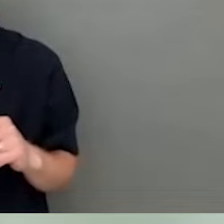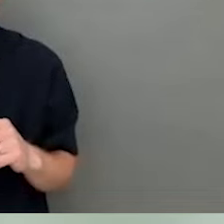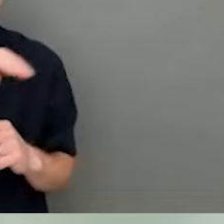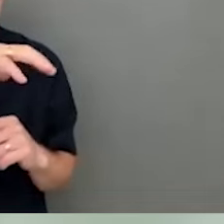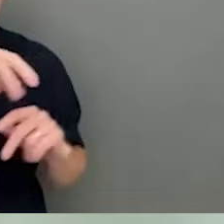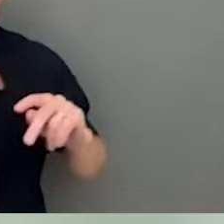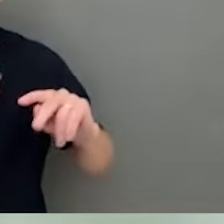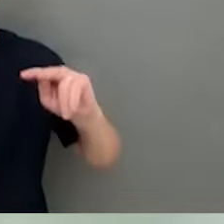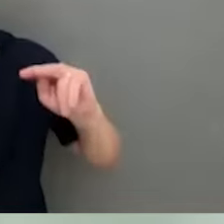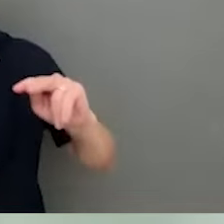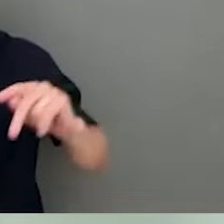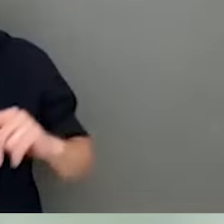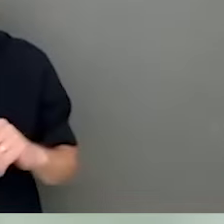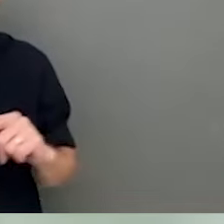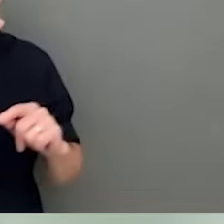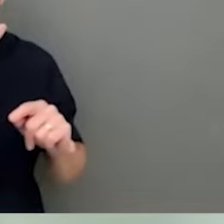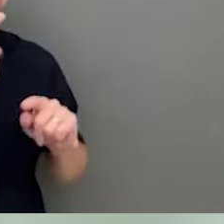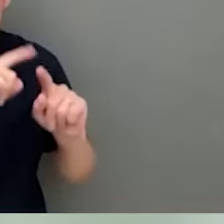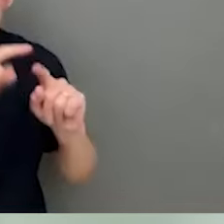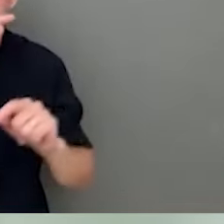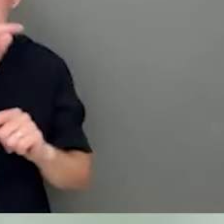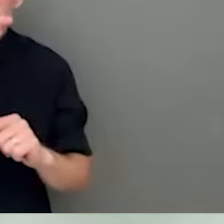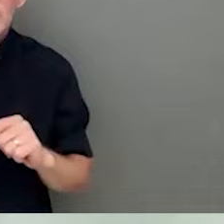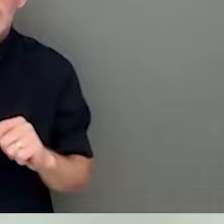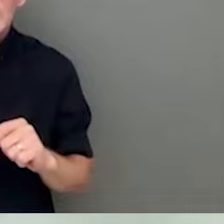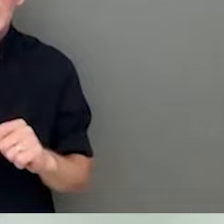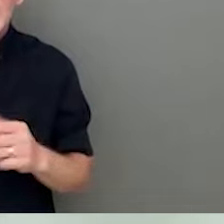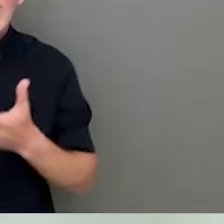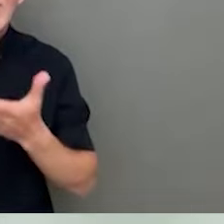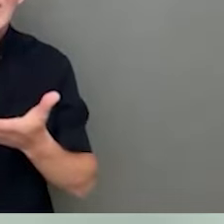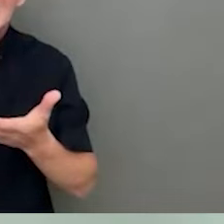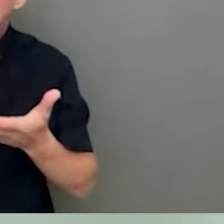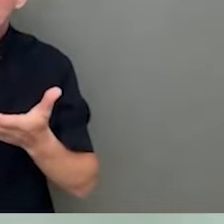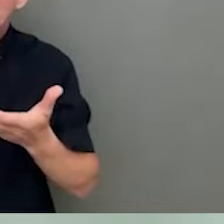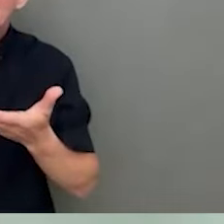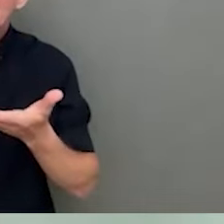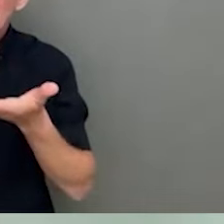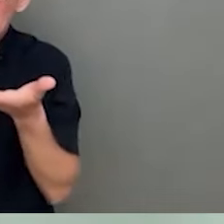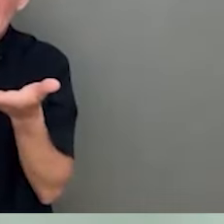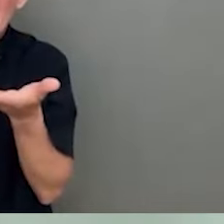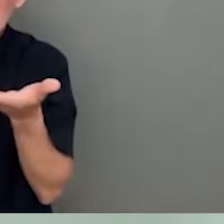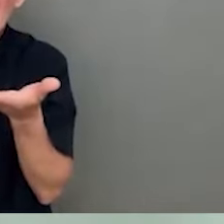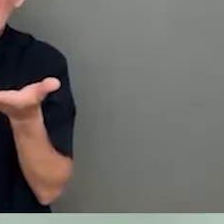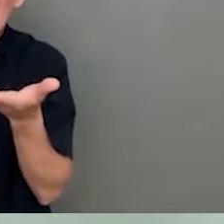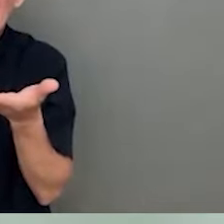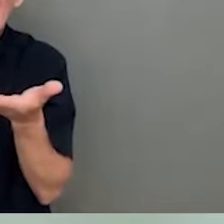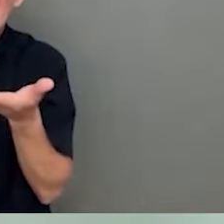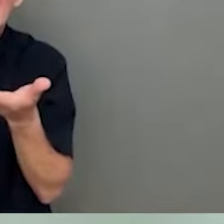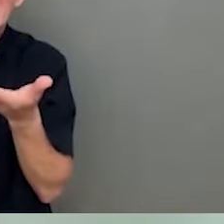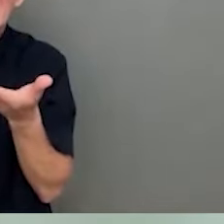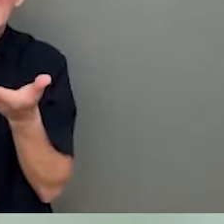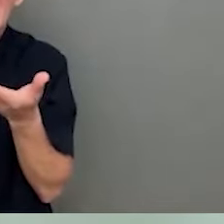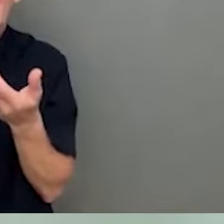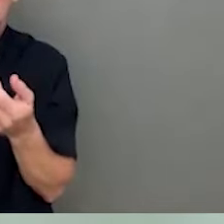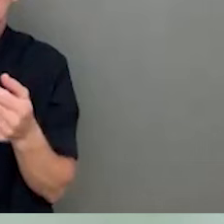be quite small. So there is another chart we have that shows if we take that 0.1% of GDP, which we